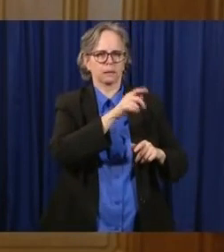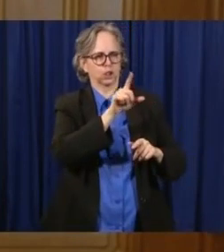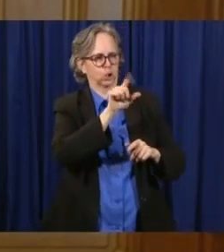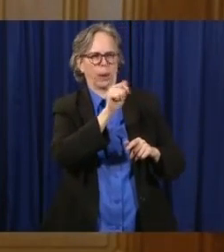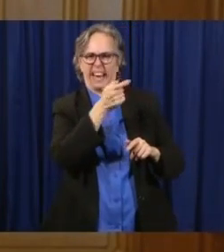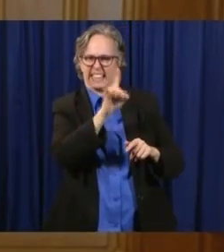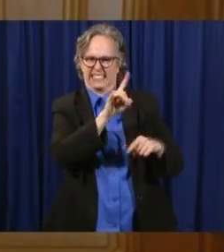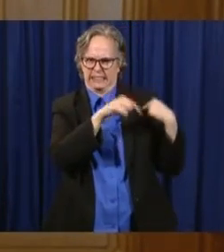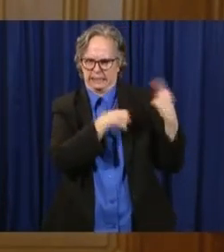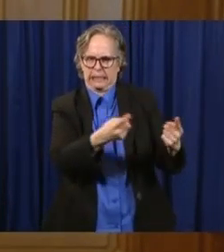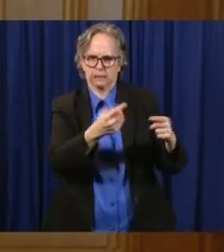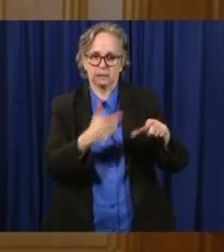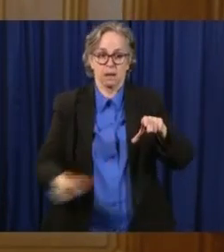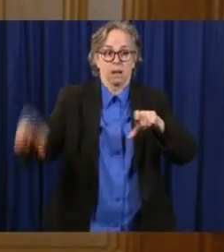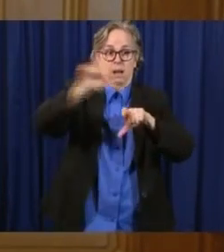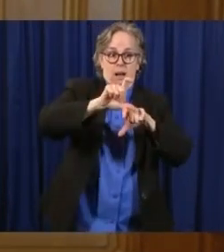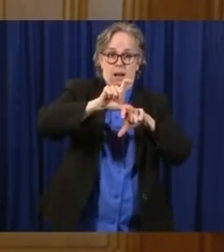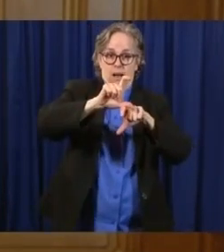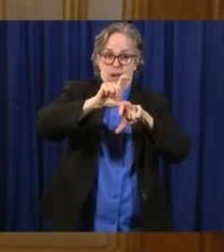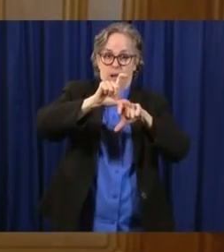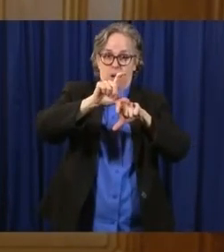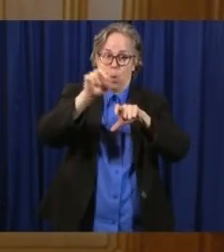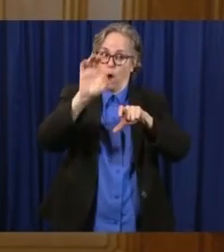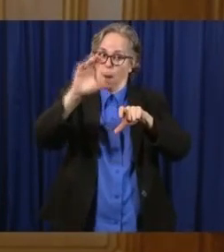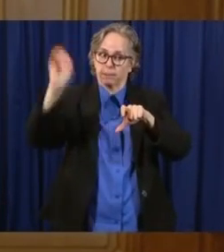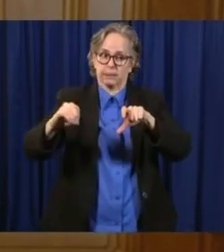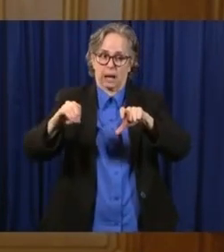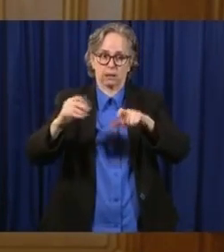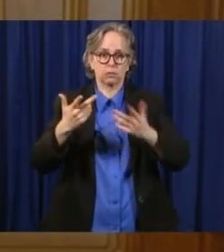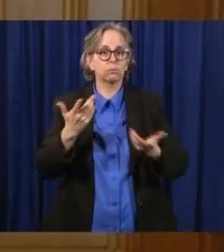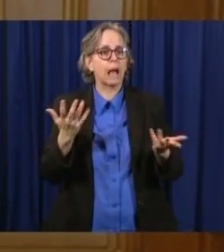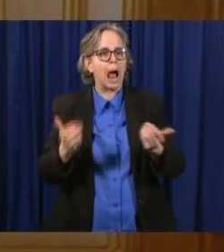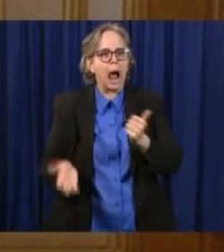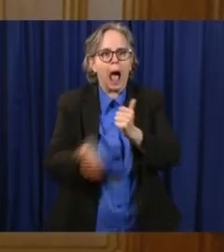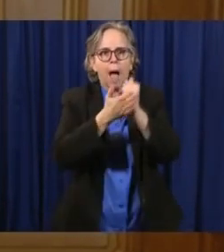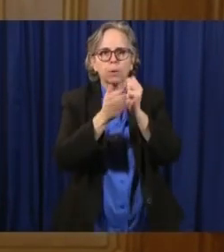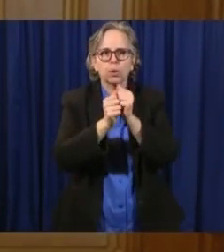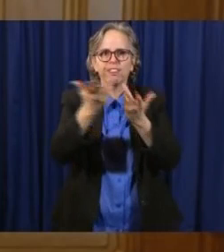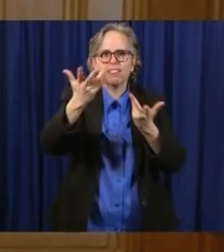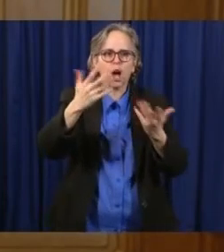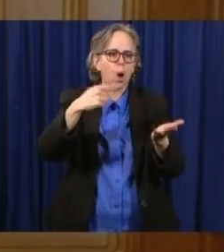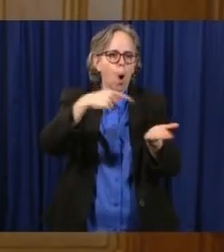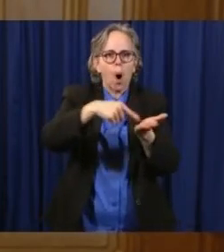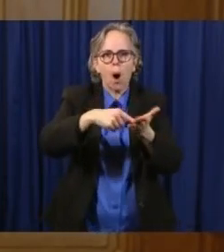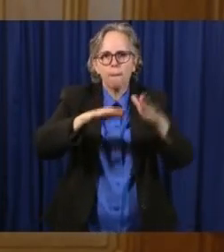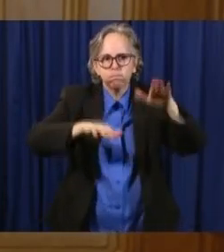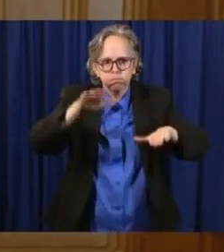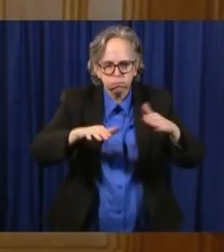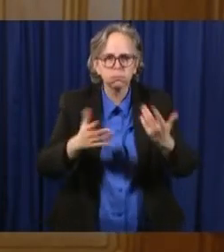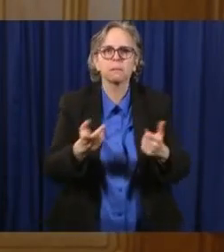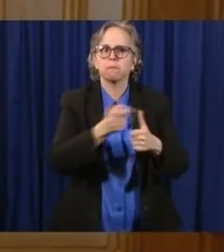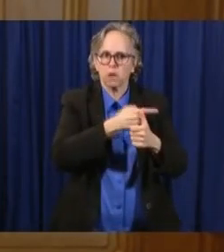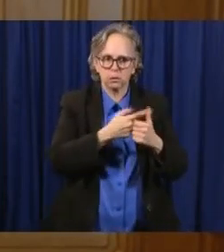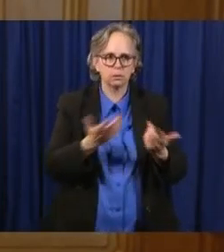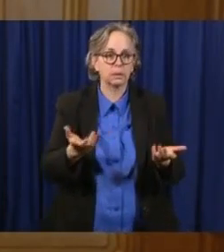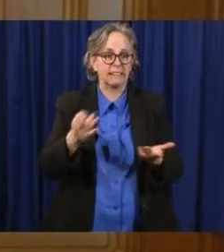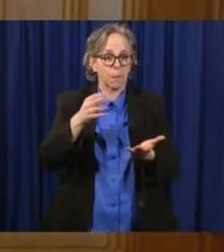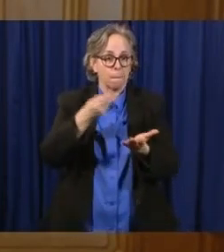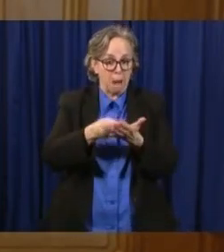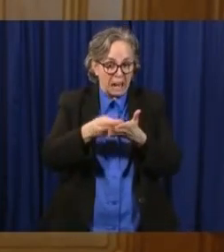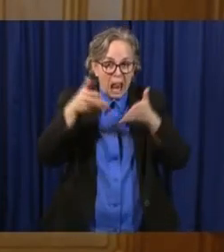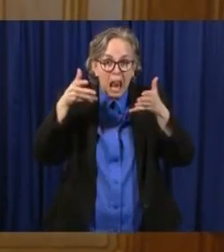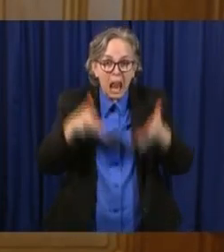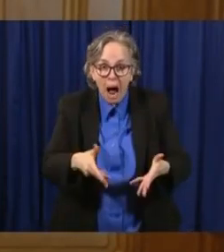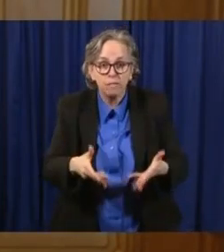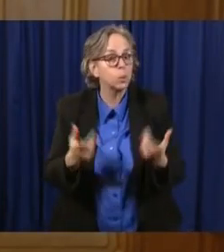the dividend to an employer's outstanding balances first, including the recent installment deferrals. Any amounts exceeding outstanding